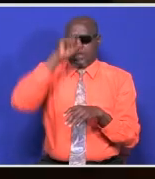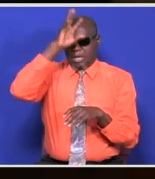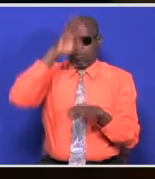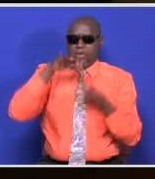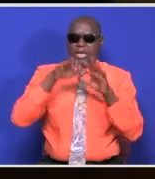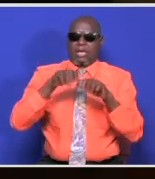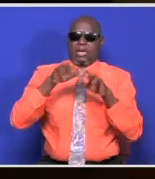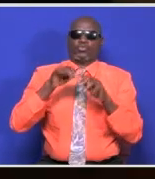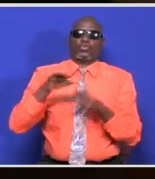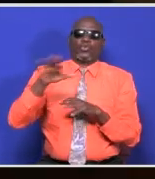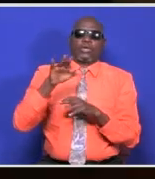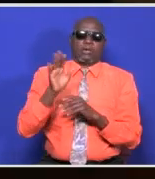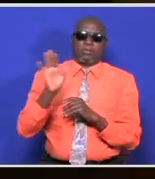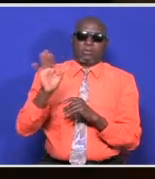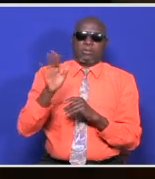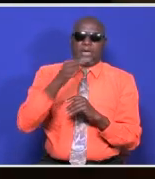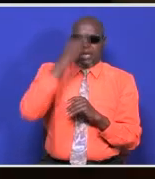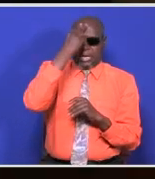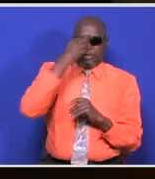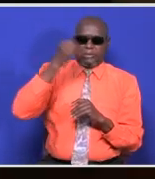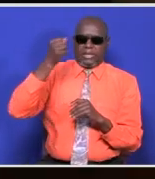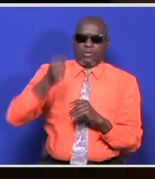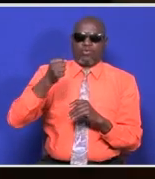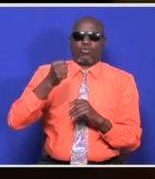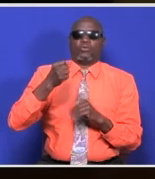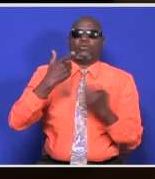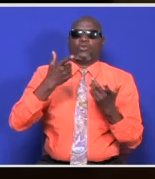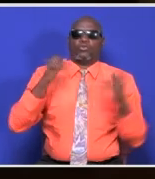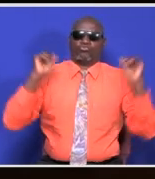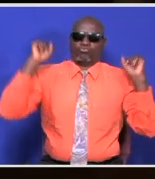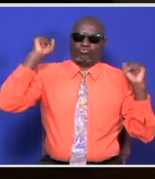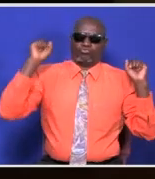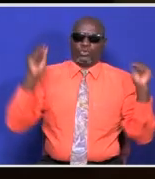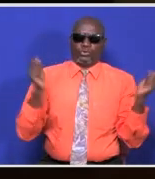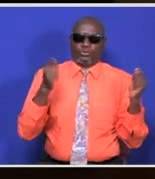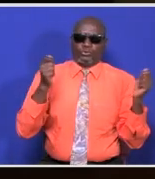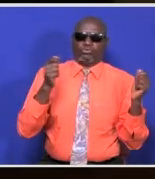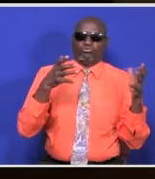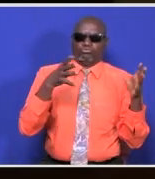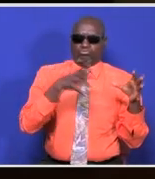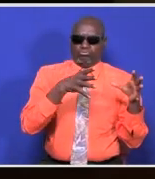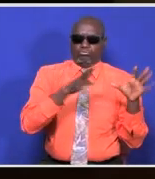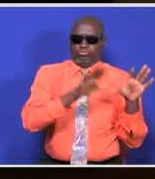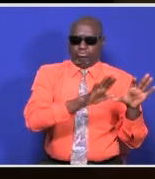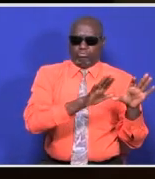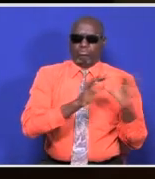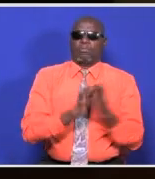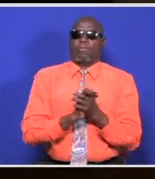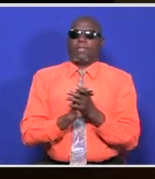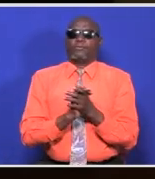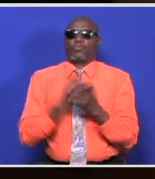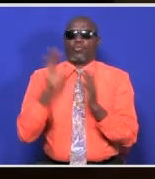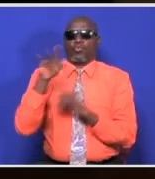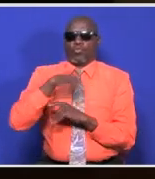agricultural and Kajiado being a grazing rangelands and all that. And we hope